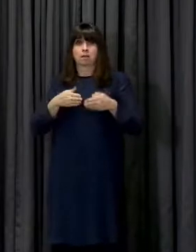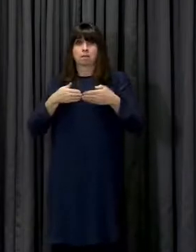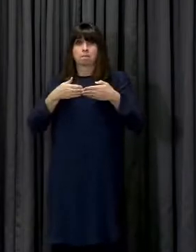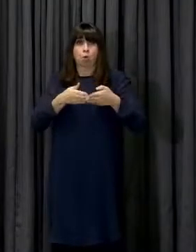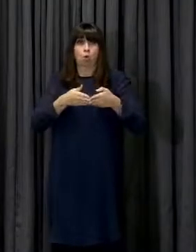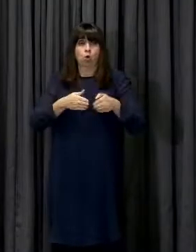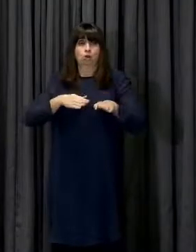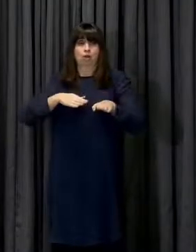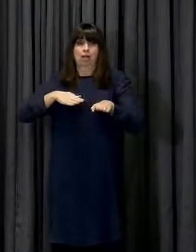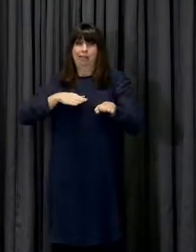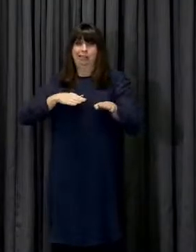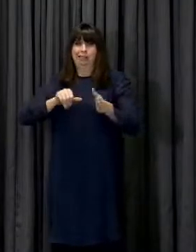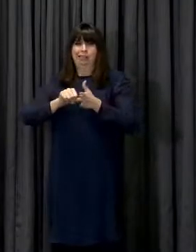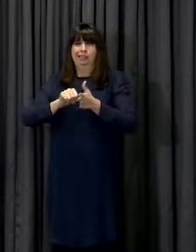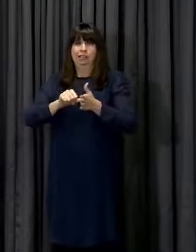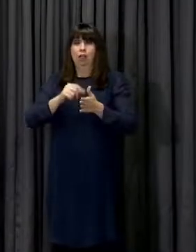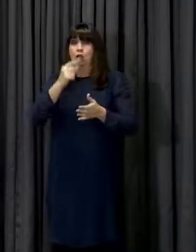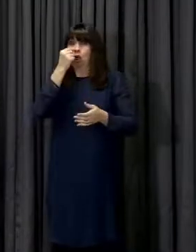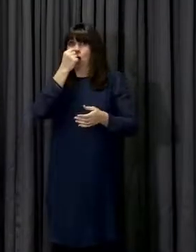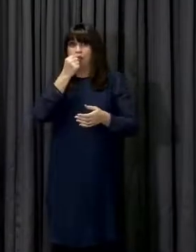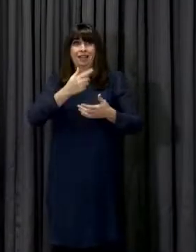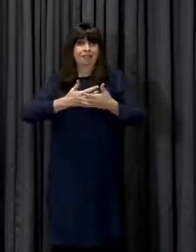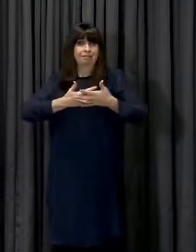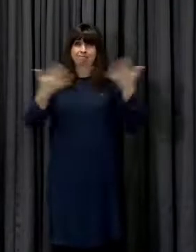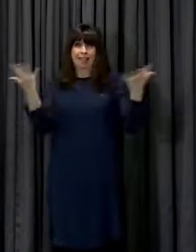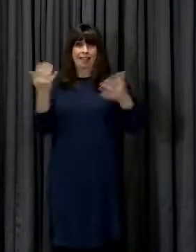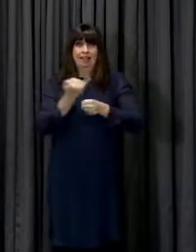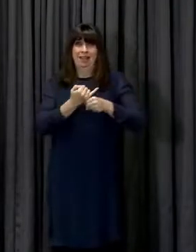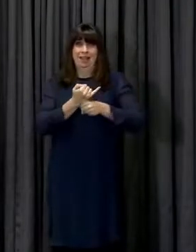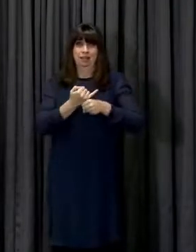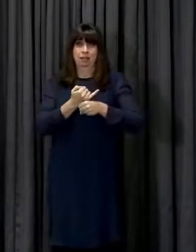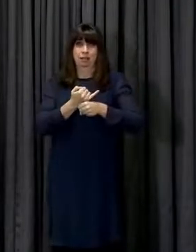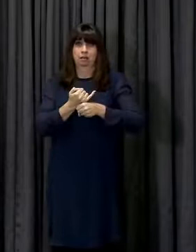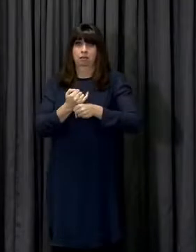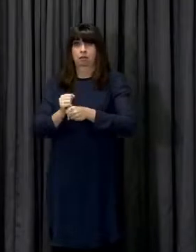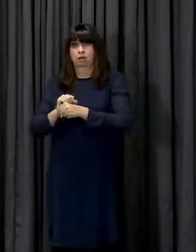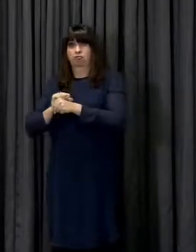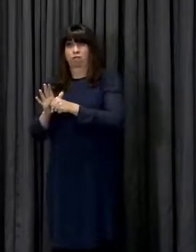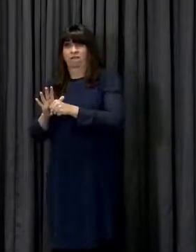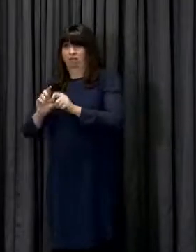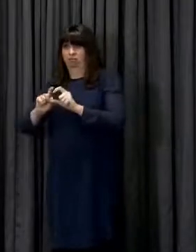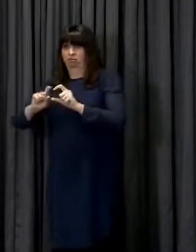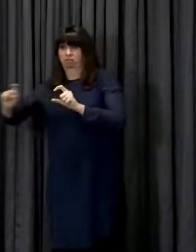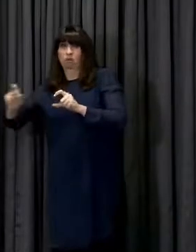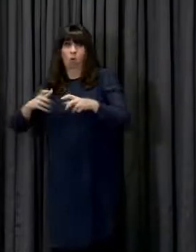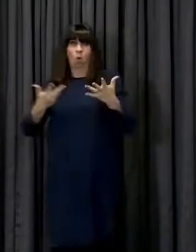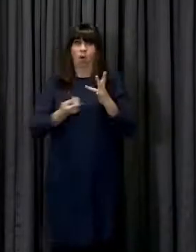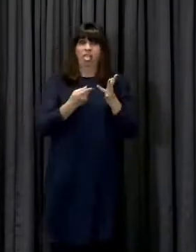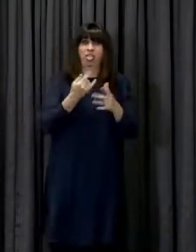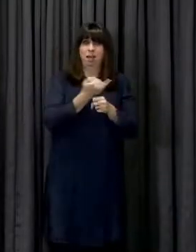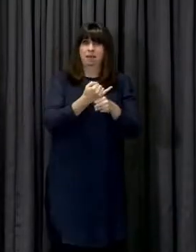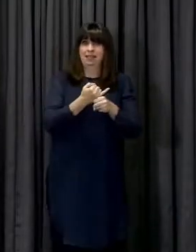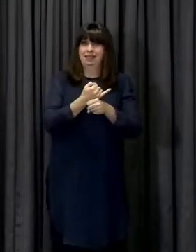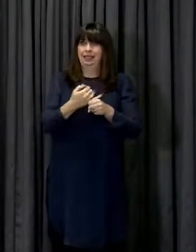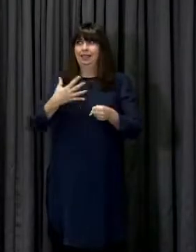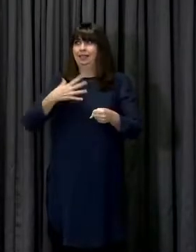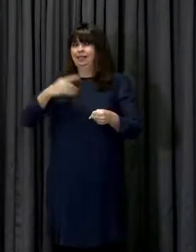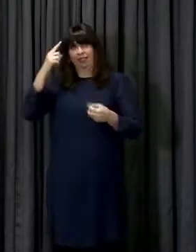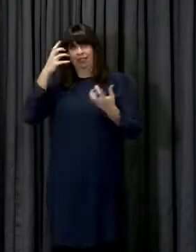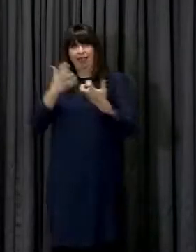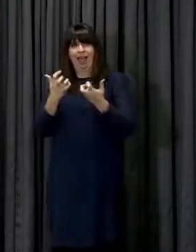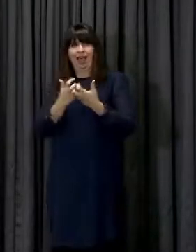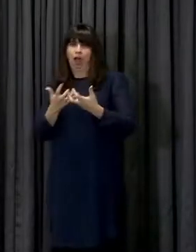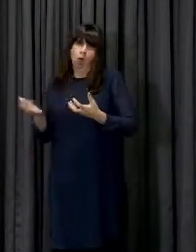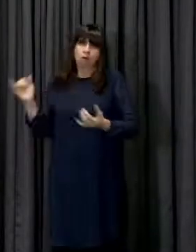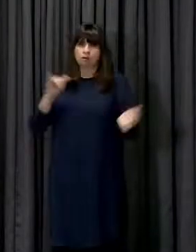its effectiveness. So whether it's nuclear medicine or indeed the COVID vaccine, then the UK government have made arrangements to fly those into different parts of